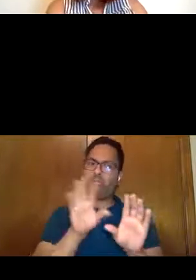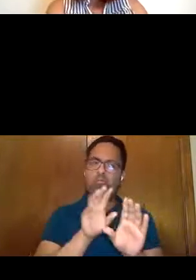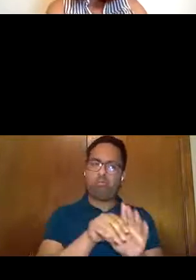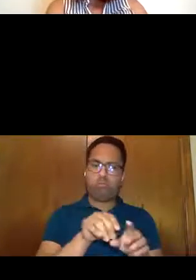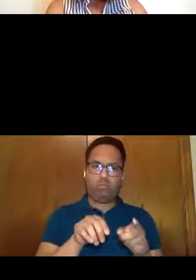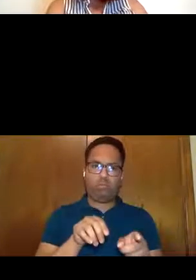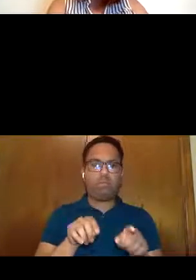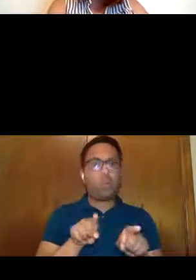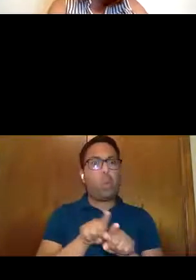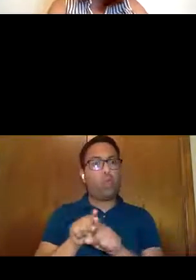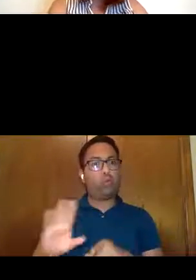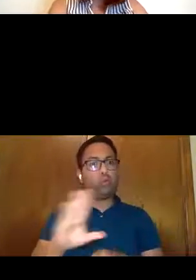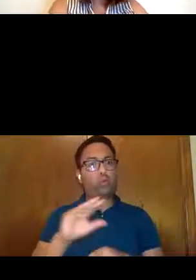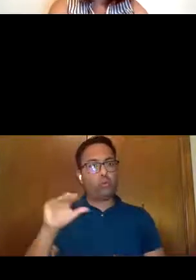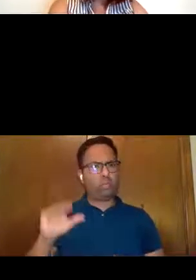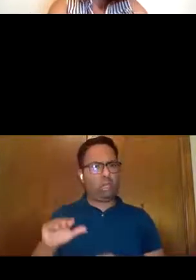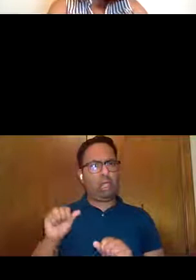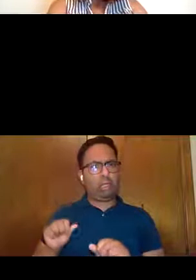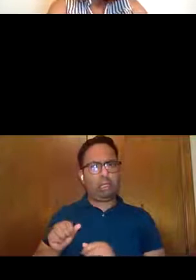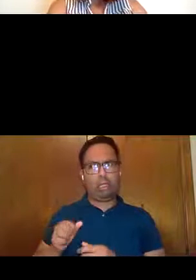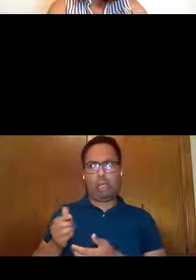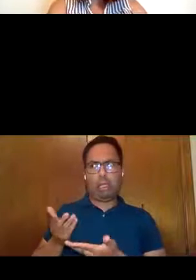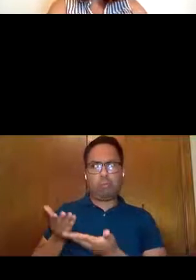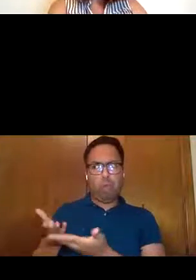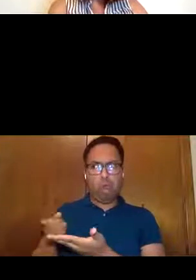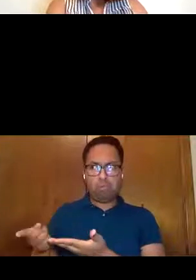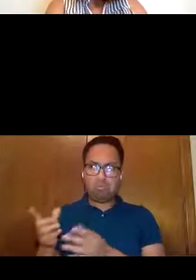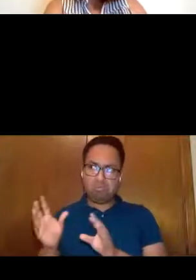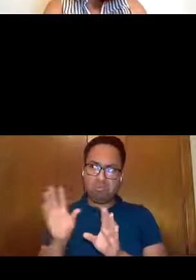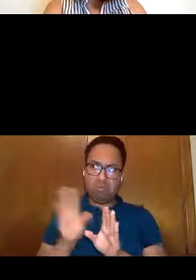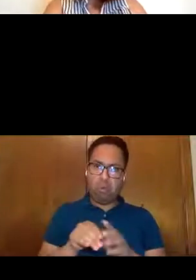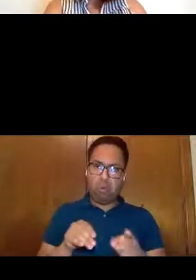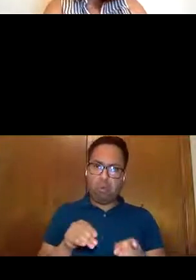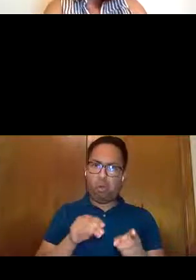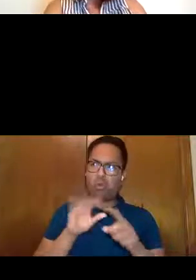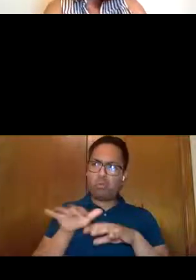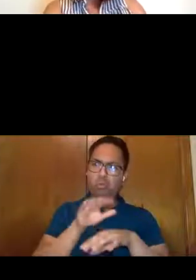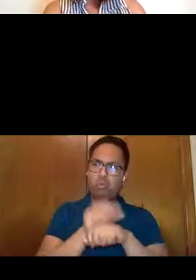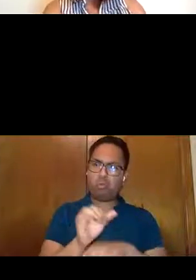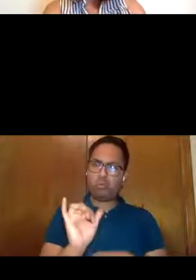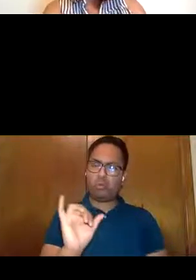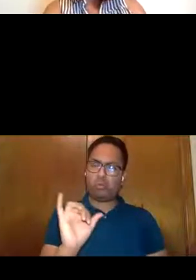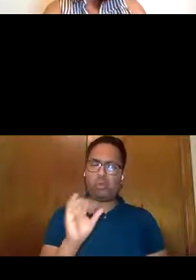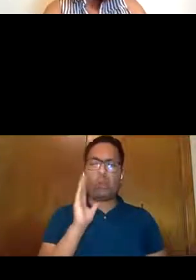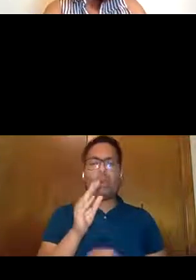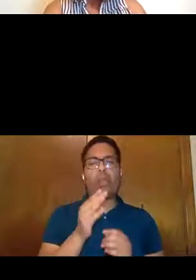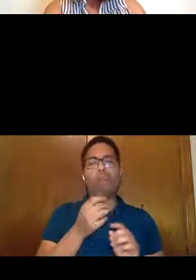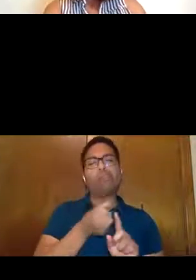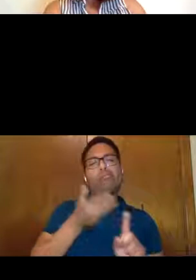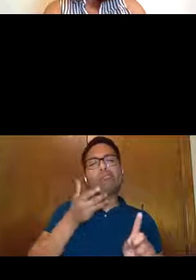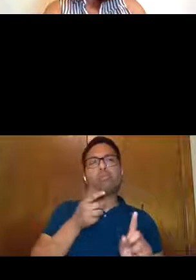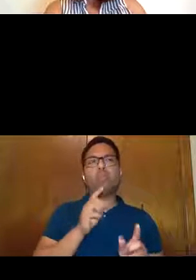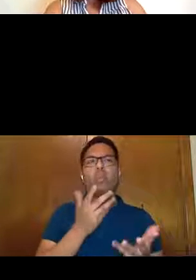same opportunity to actively participate in the telehealth visit. We're going to talk about some tips and tricks of ways to make that